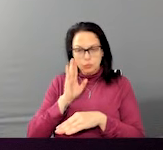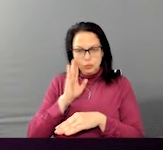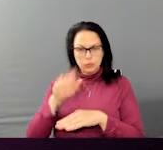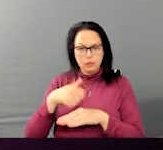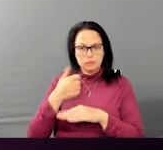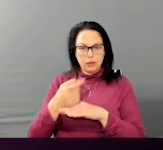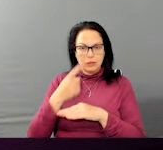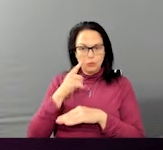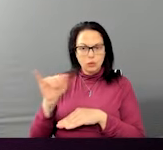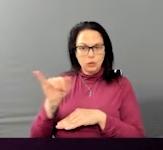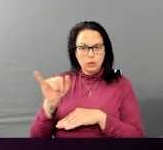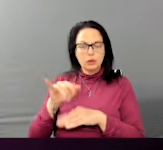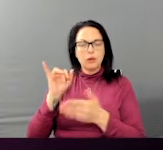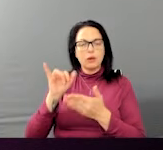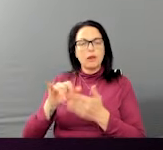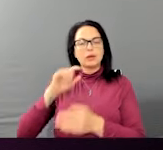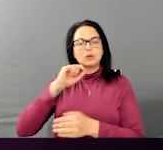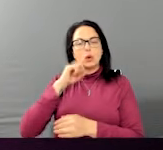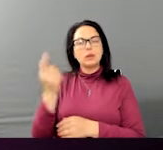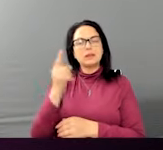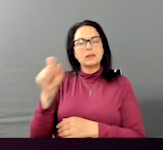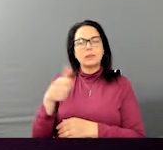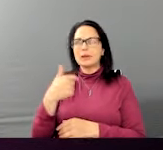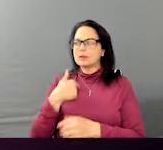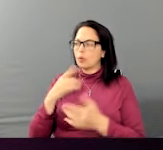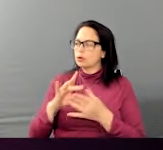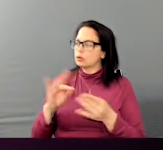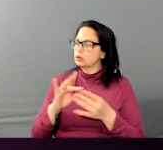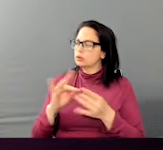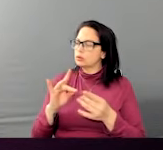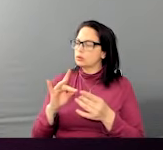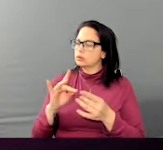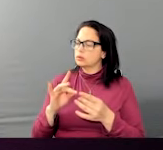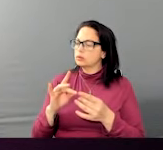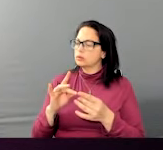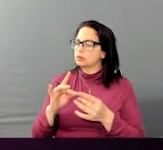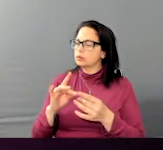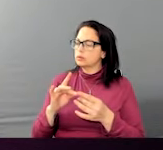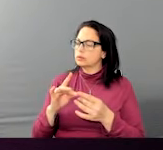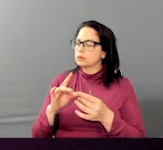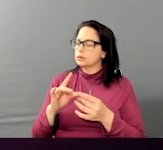And that is pretty cool. There's something else I wanted to mention, but I just remembered I mentioned it later, so I'll save